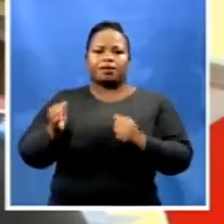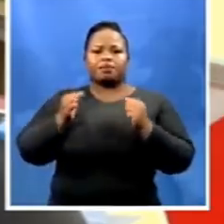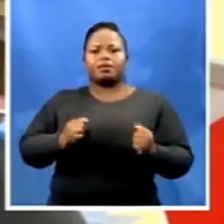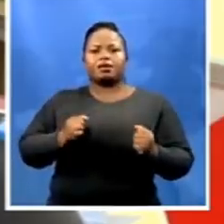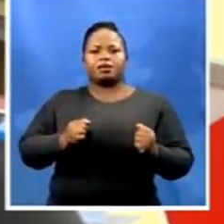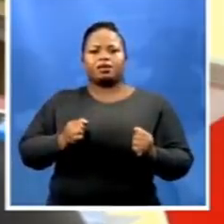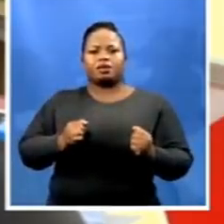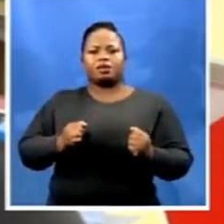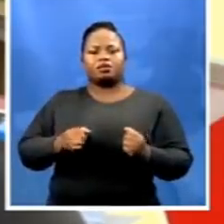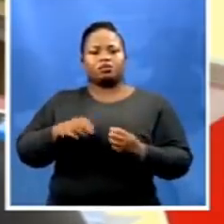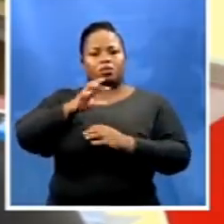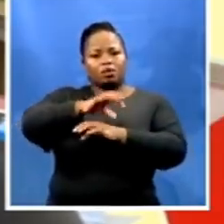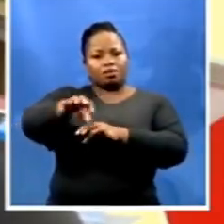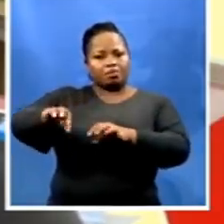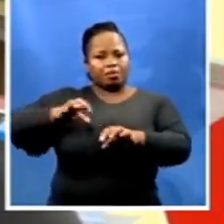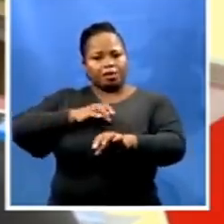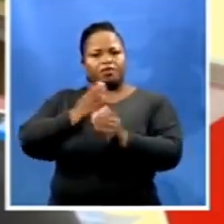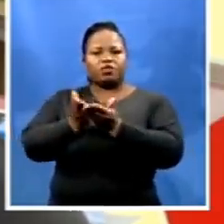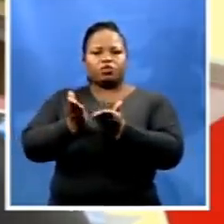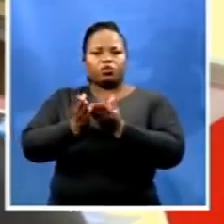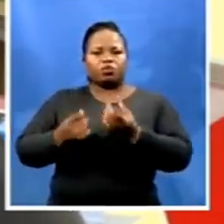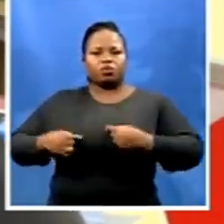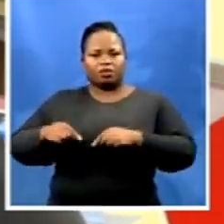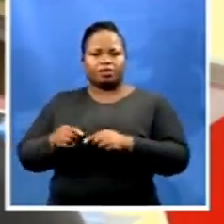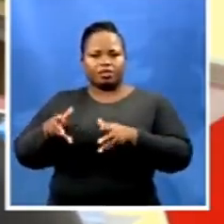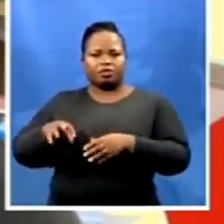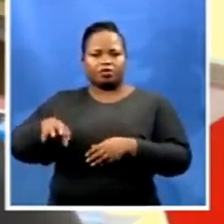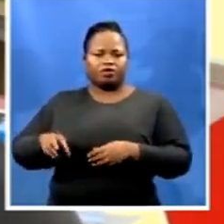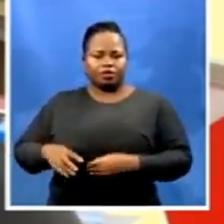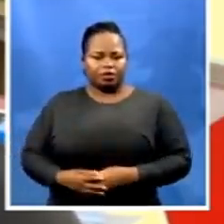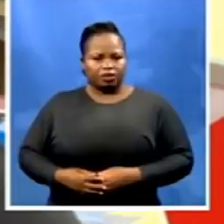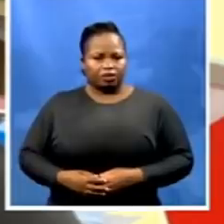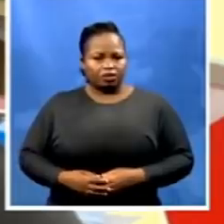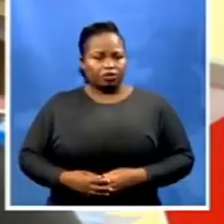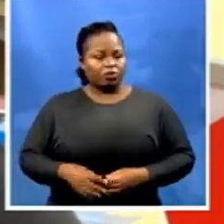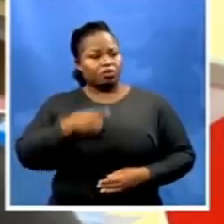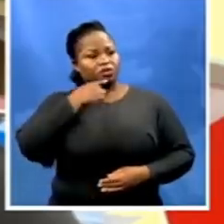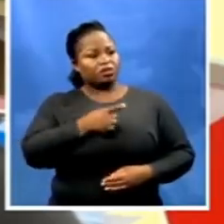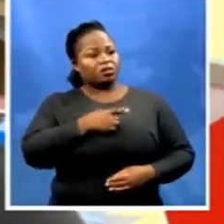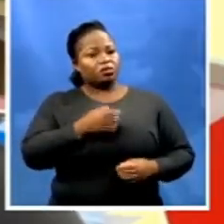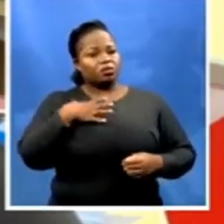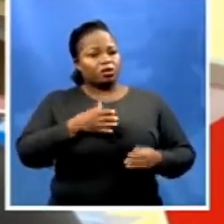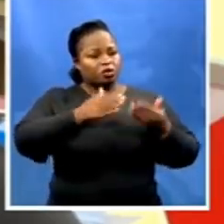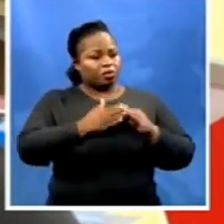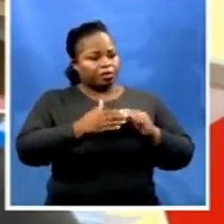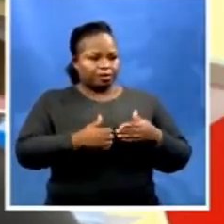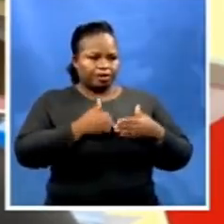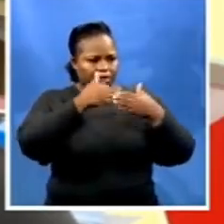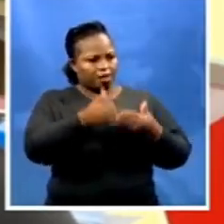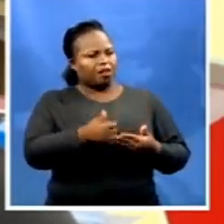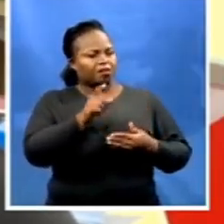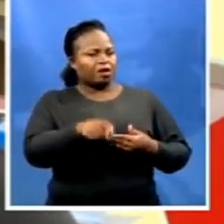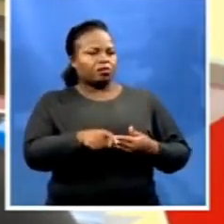our schools in the province. You say you need the help of the community in order to put paid to such